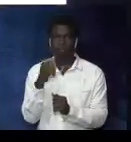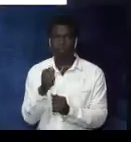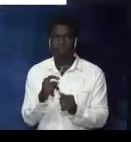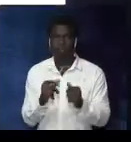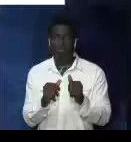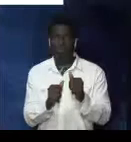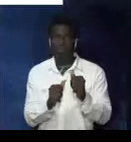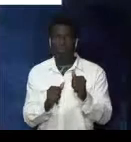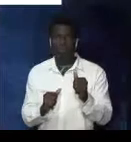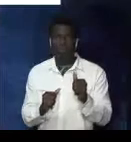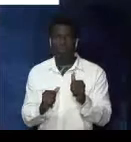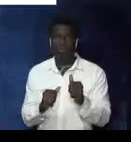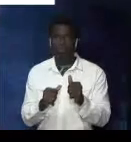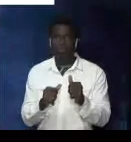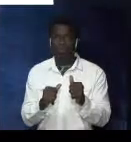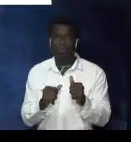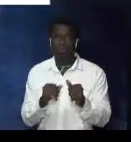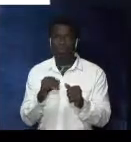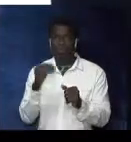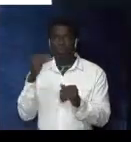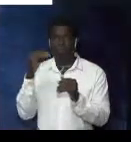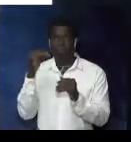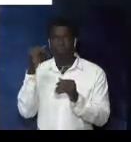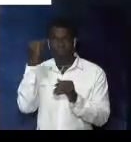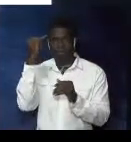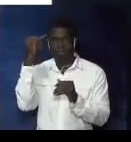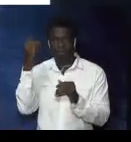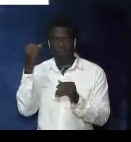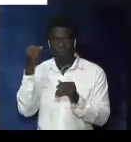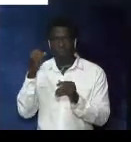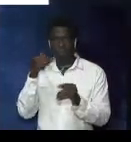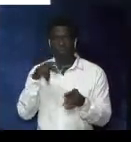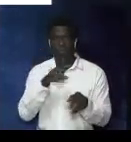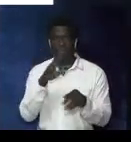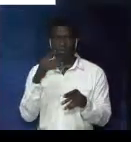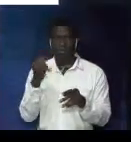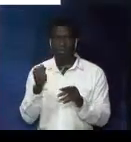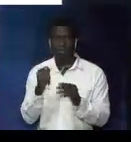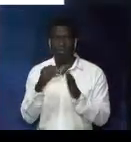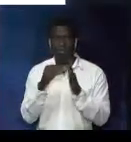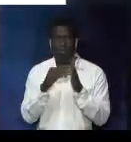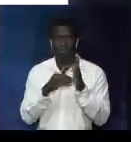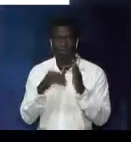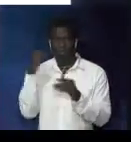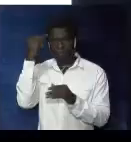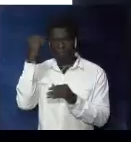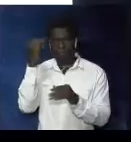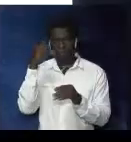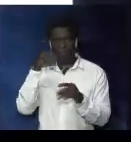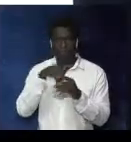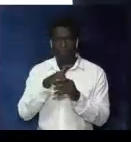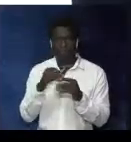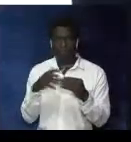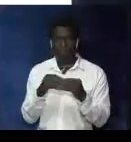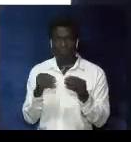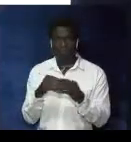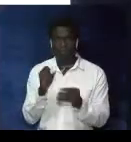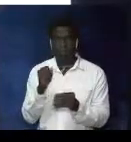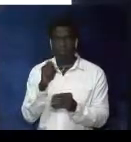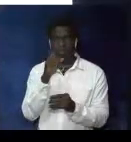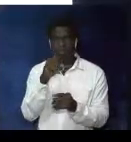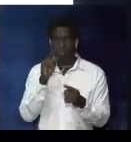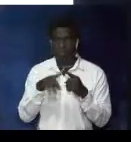Use the following idioms in sentences. Use the following idioms in